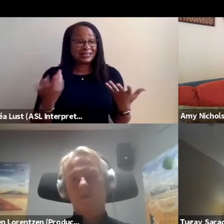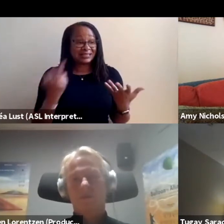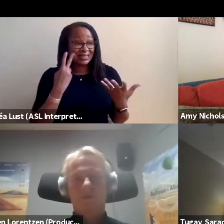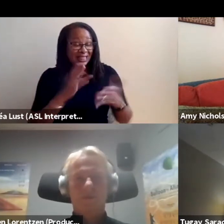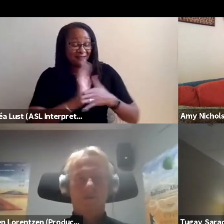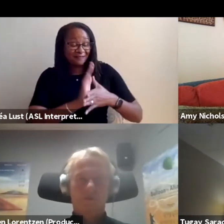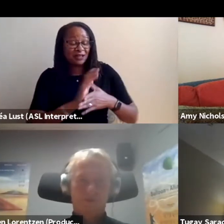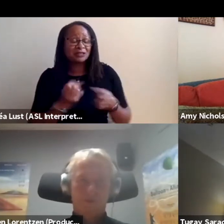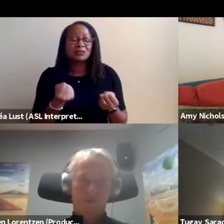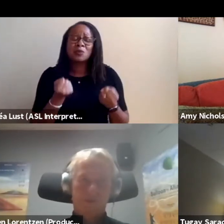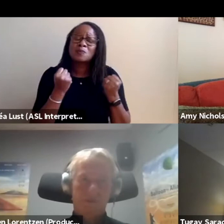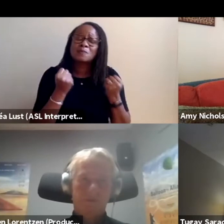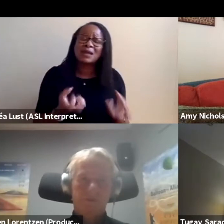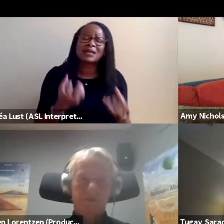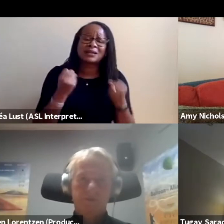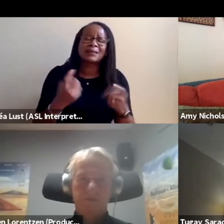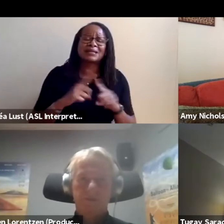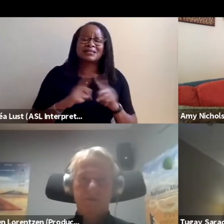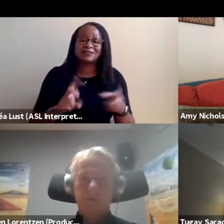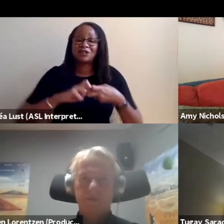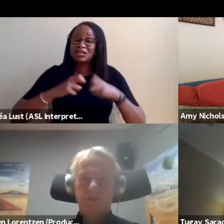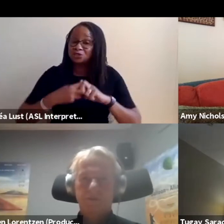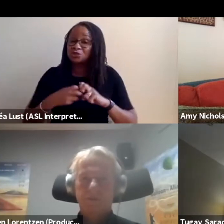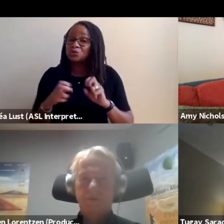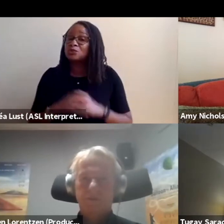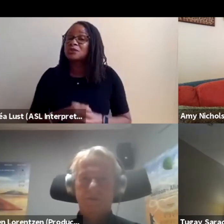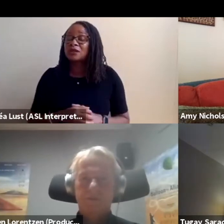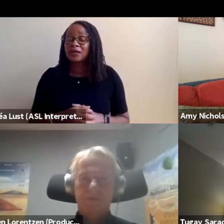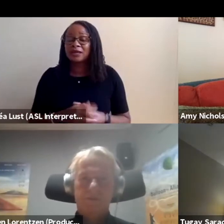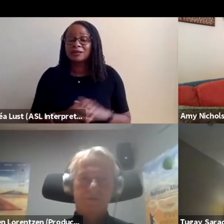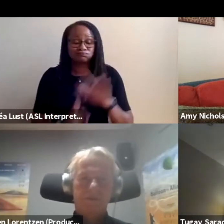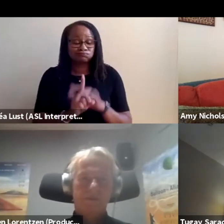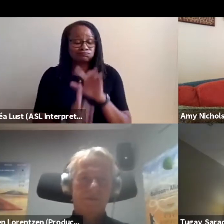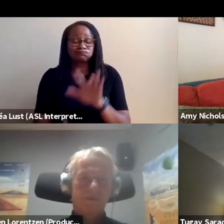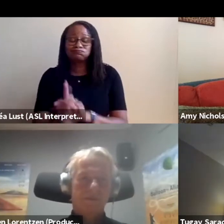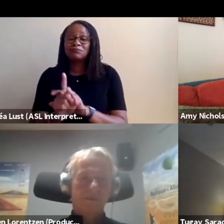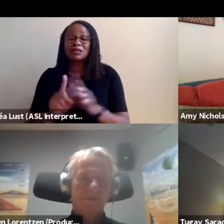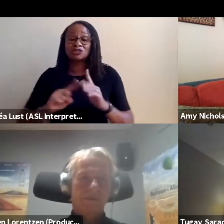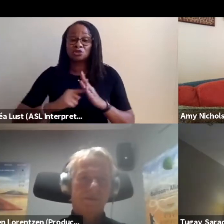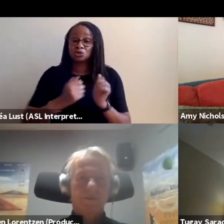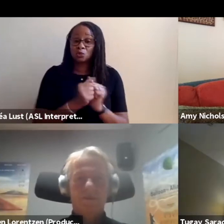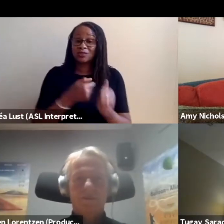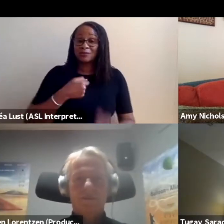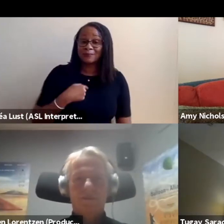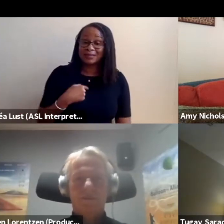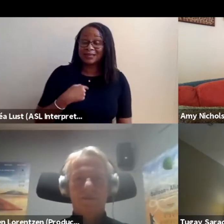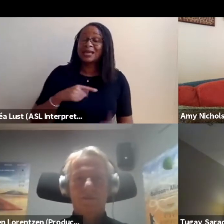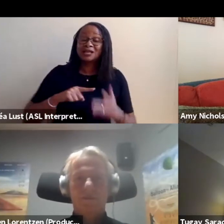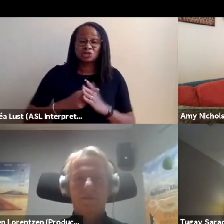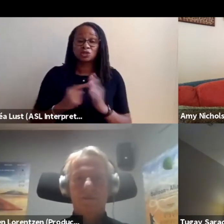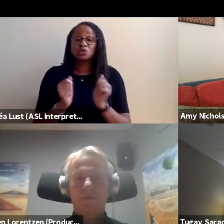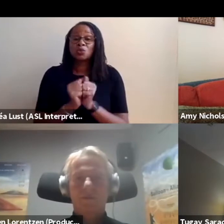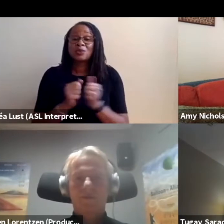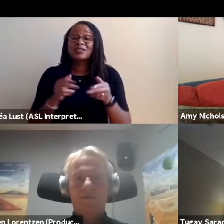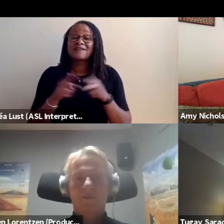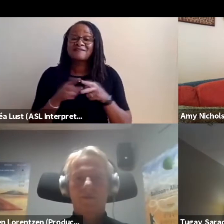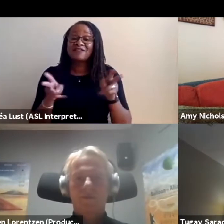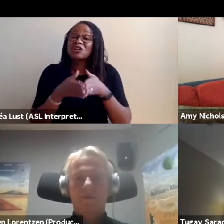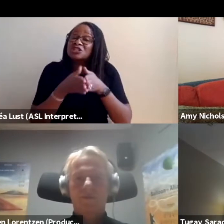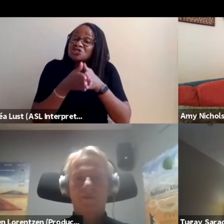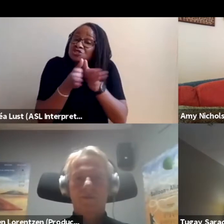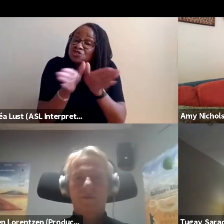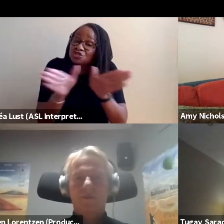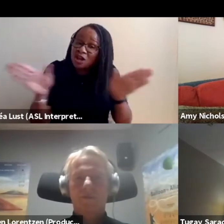many different issues, and it starts with me, and it starts with a very general, as we